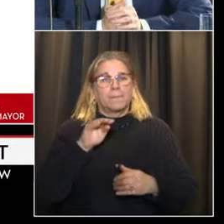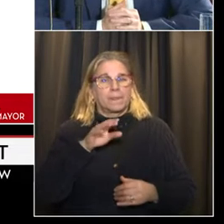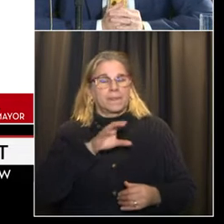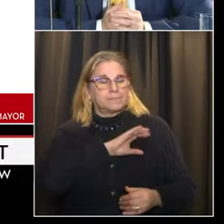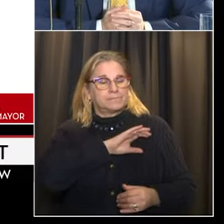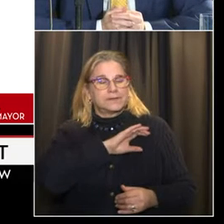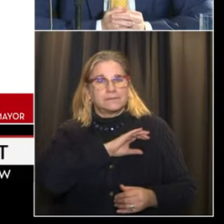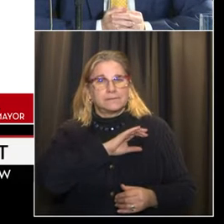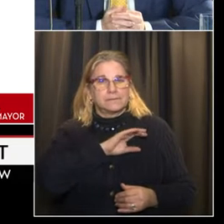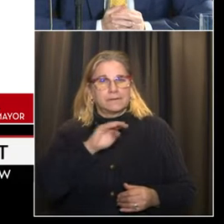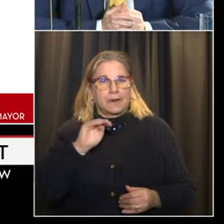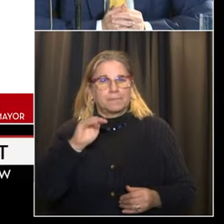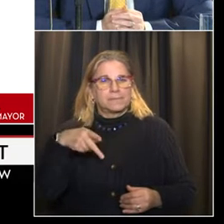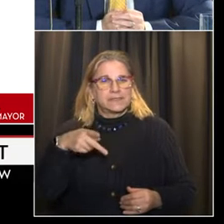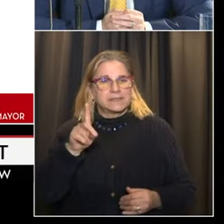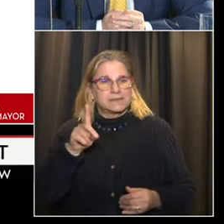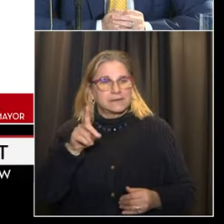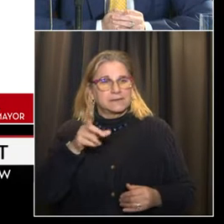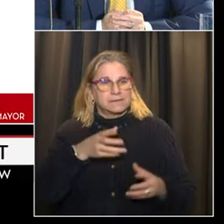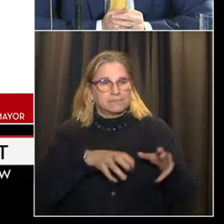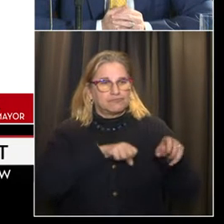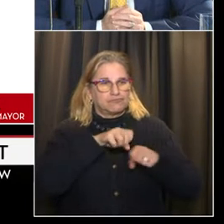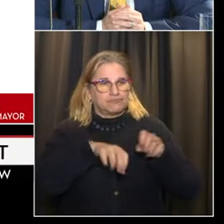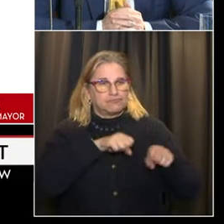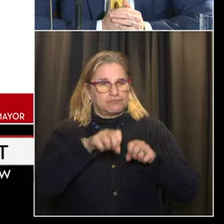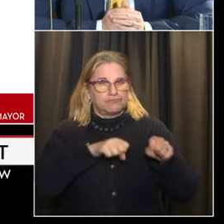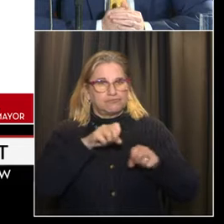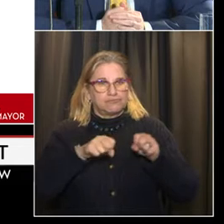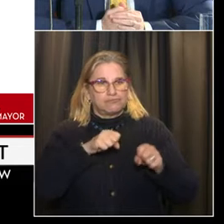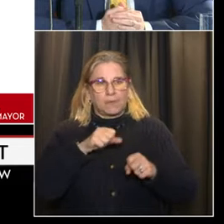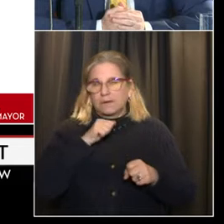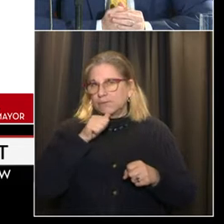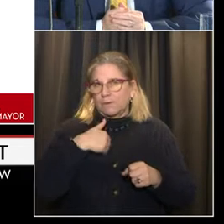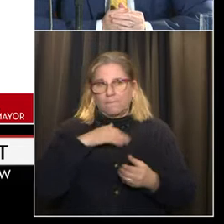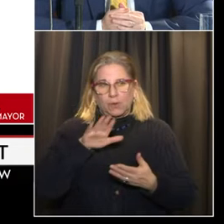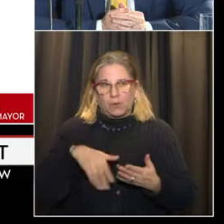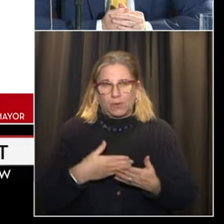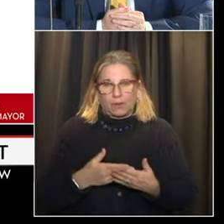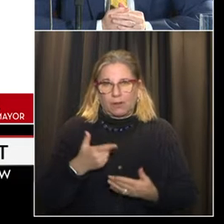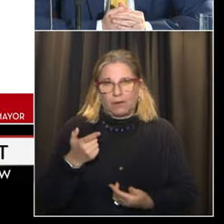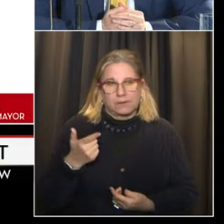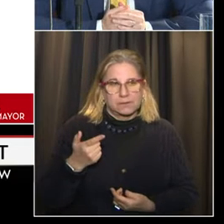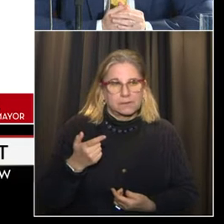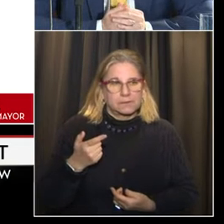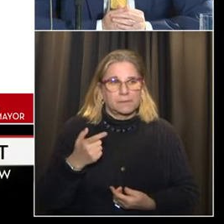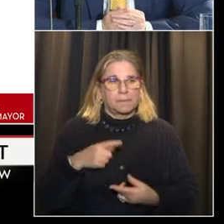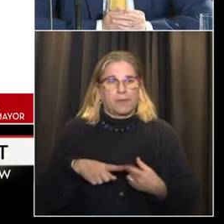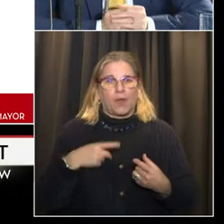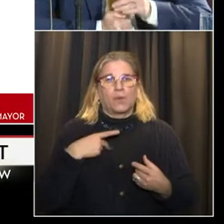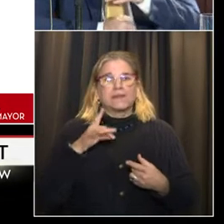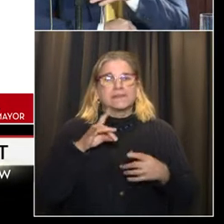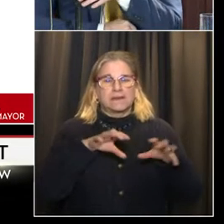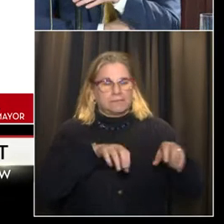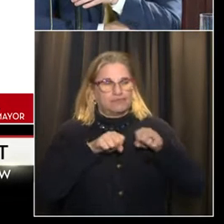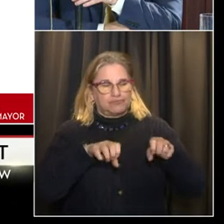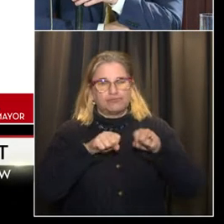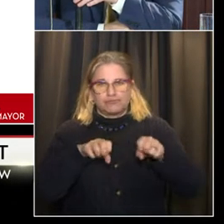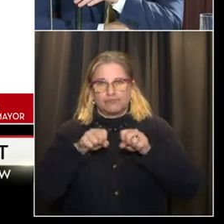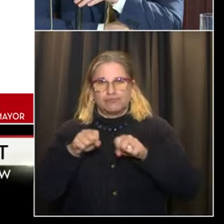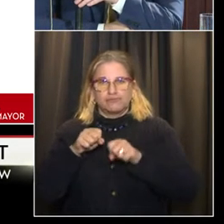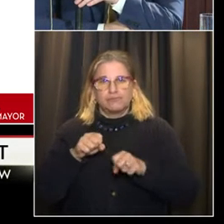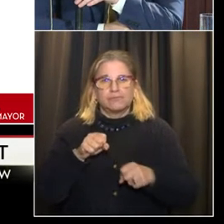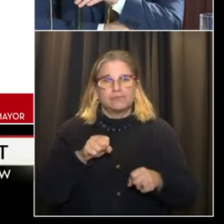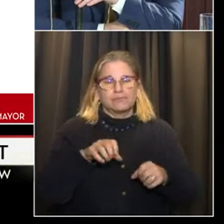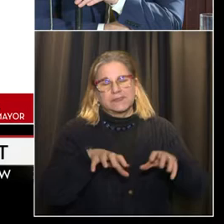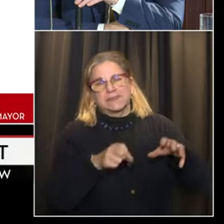recoveries. MPD strategies has changed, but their focal point has always been collecting guns. So anecdotally, we